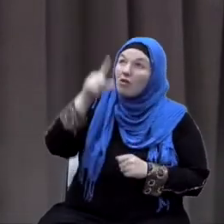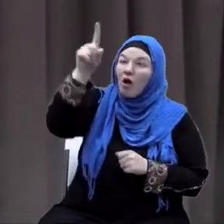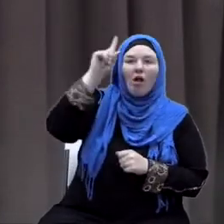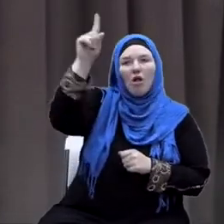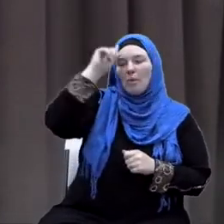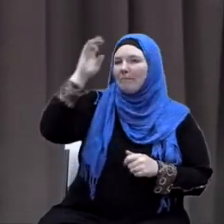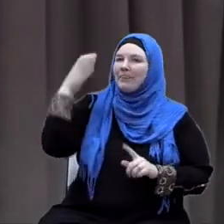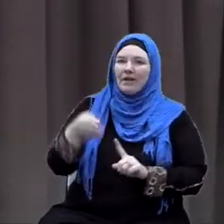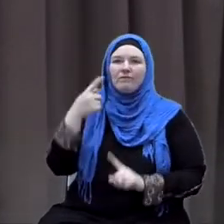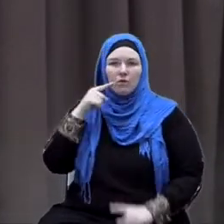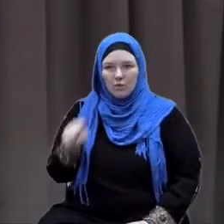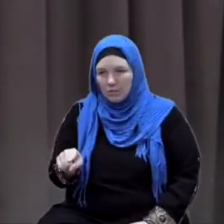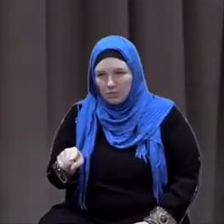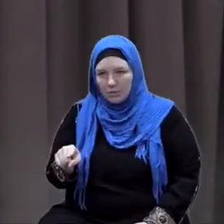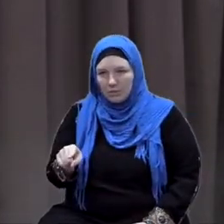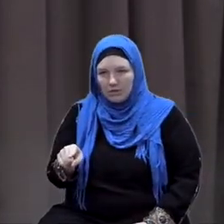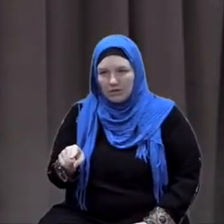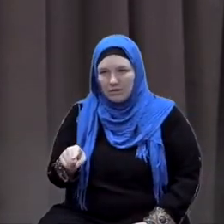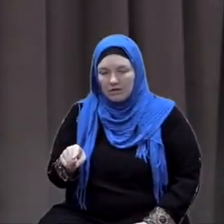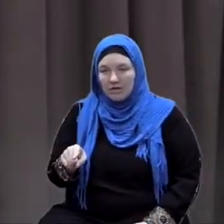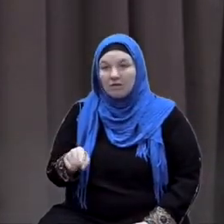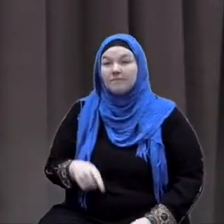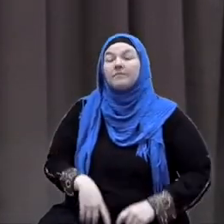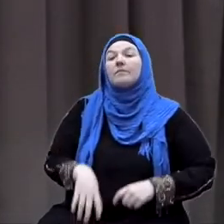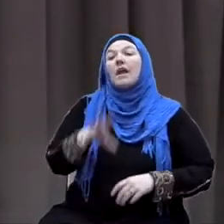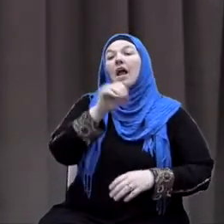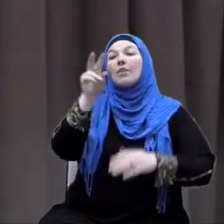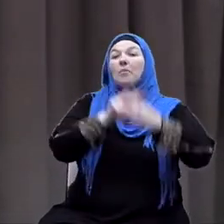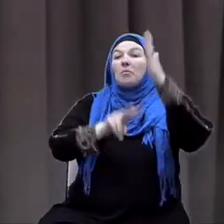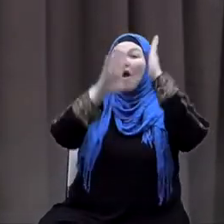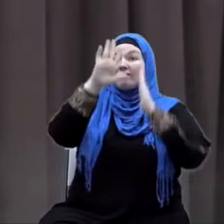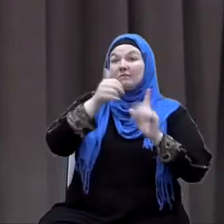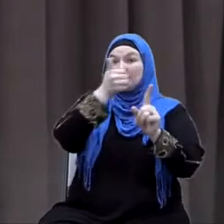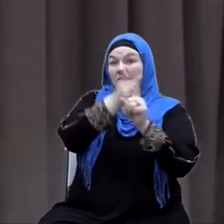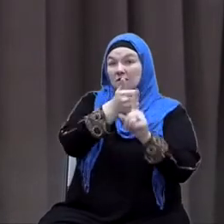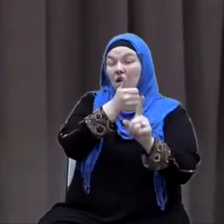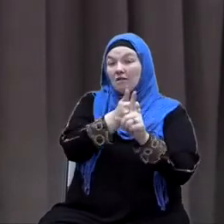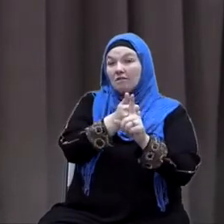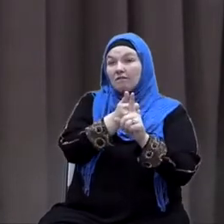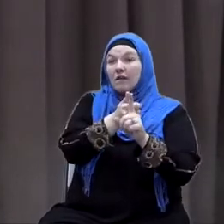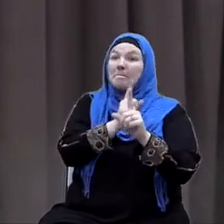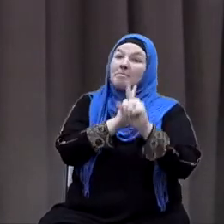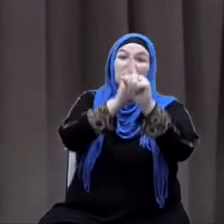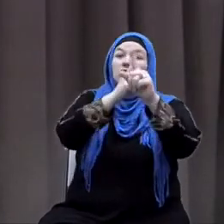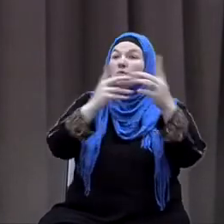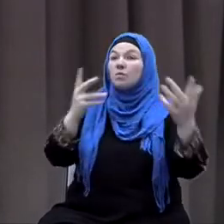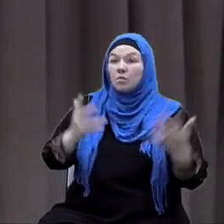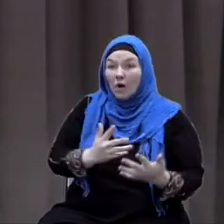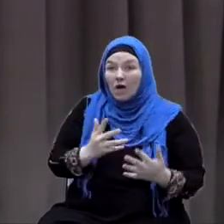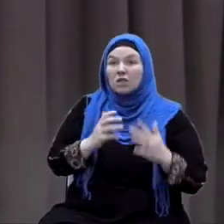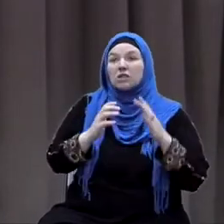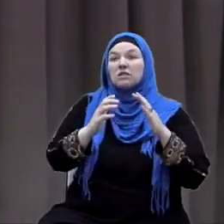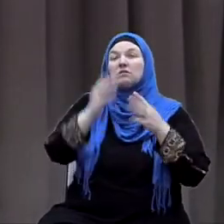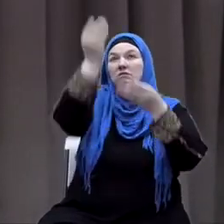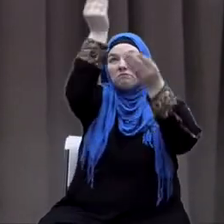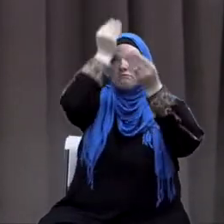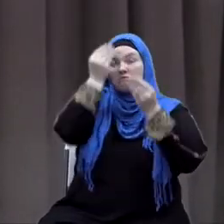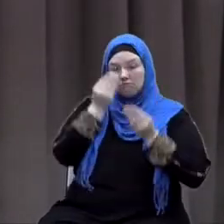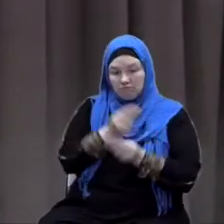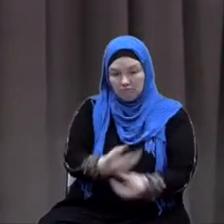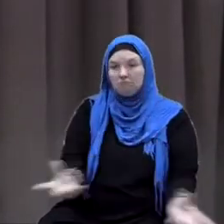only communicating the message. Innama alayka al-balagh. The Prophet's mission is to communicate the